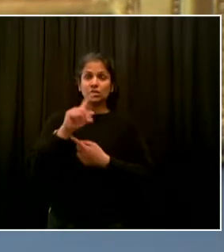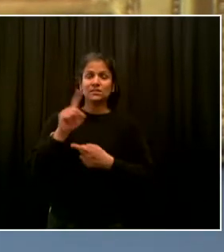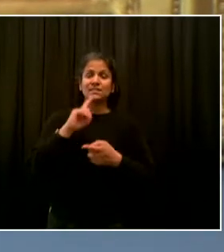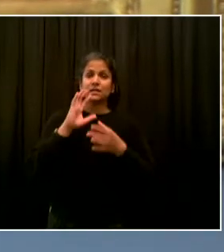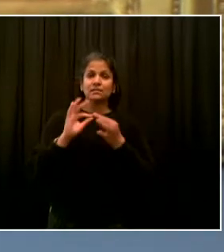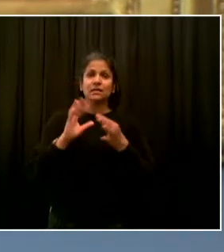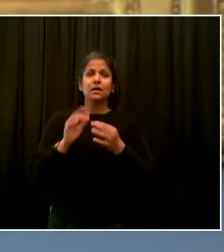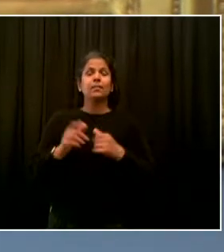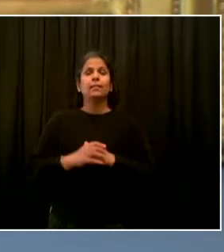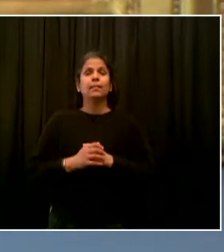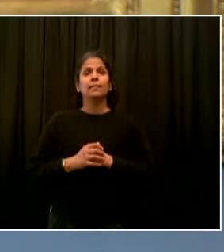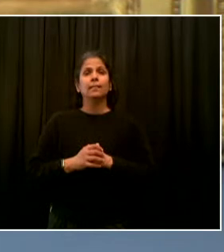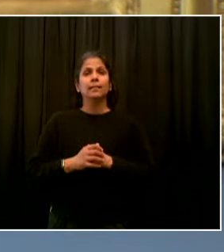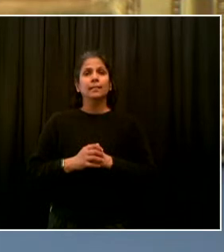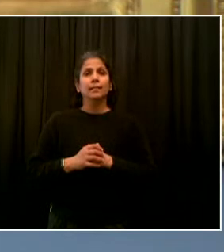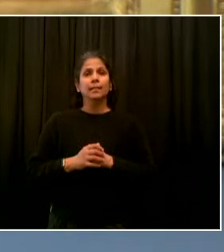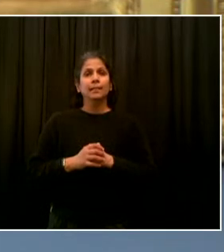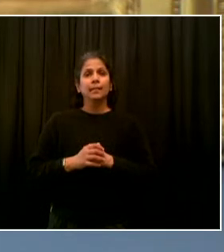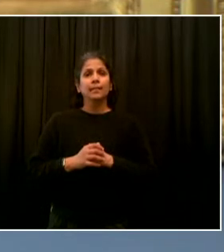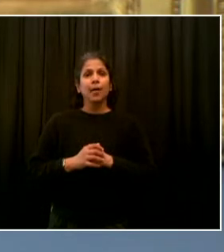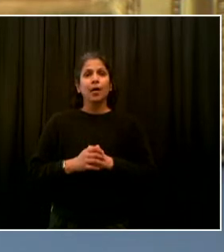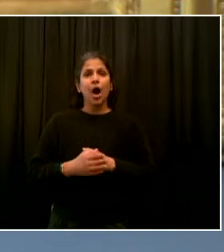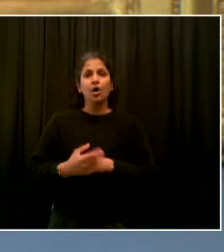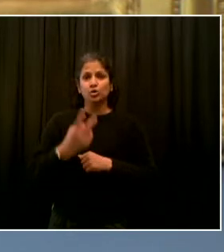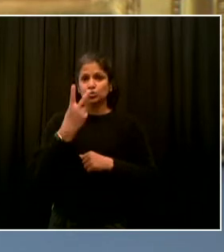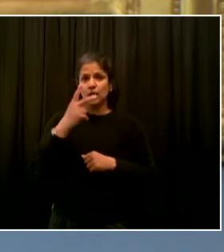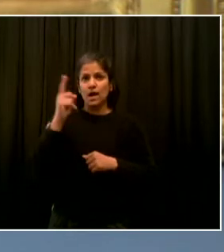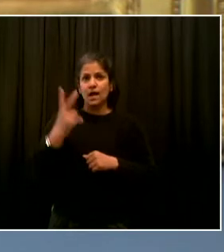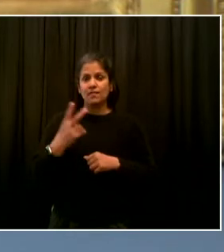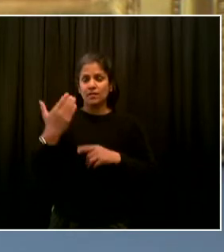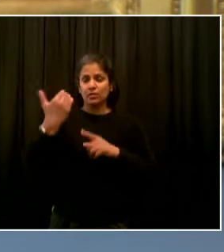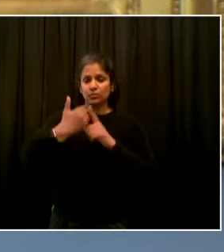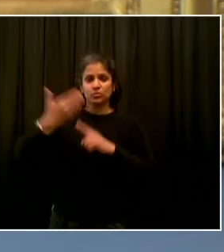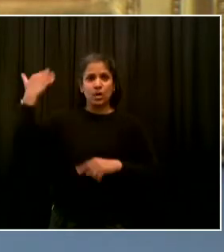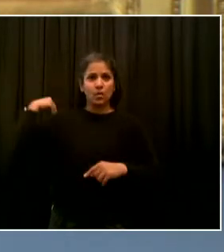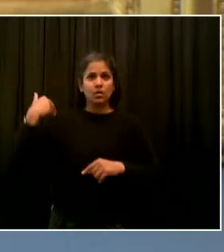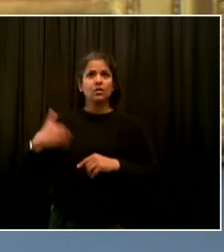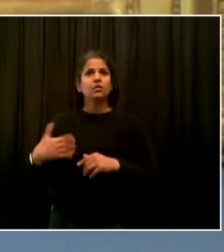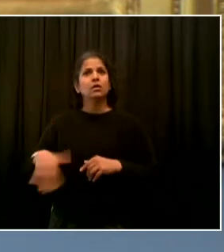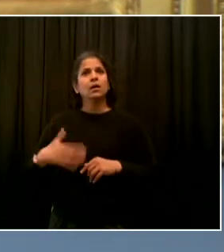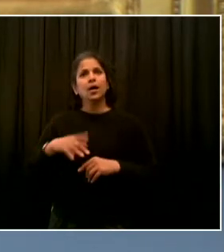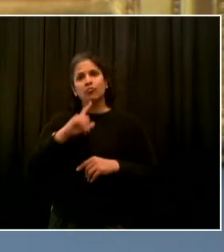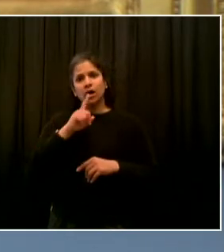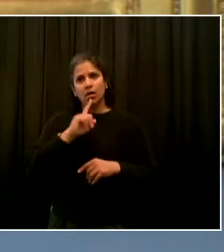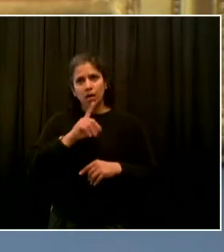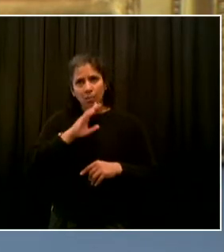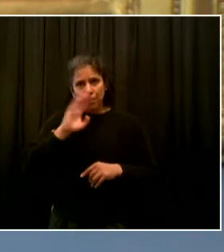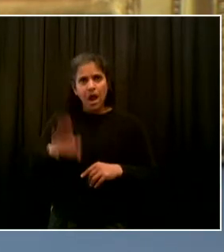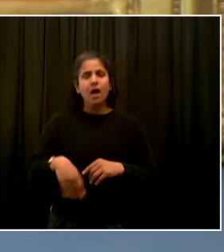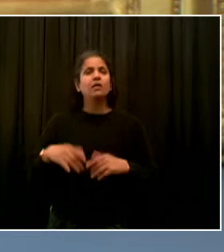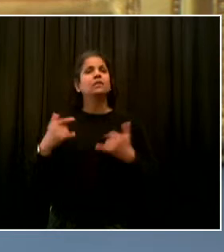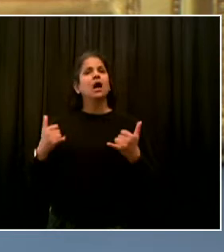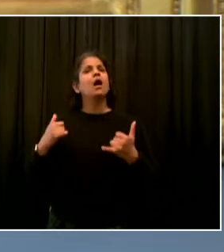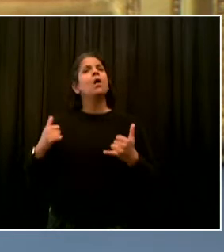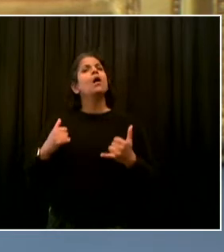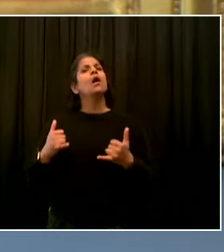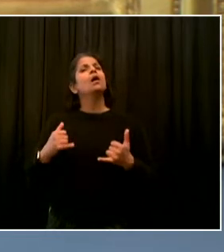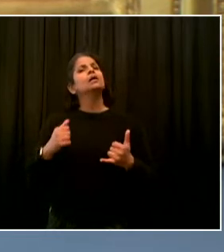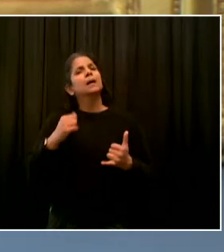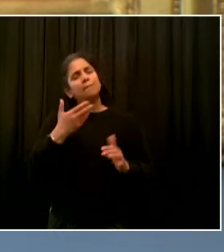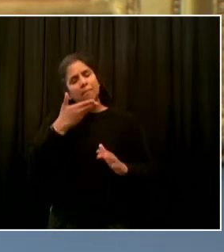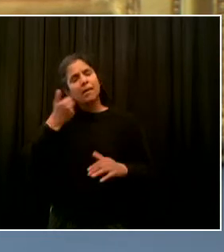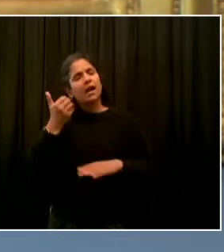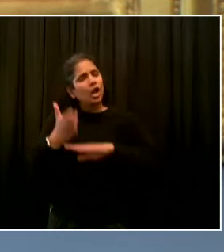from 2.5 years ago because of the tools that we have. And so when you look at